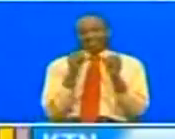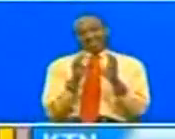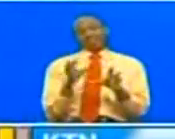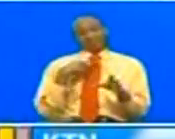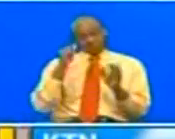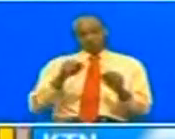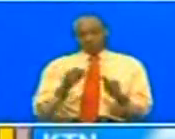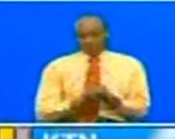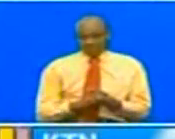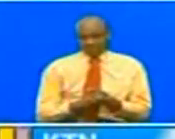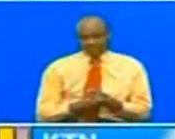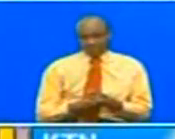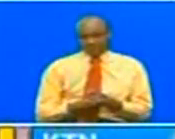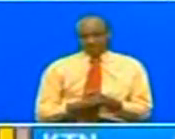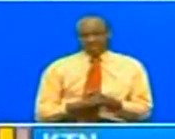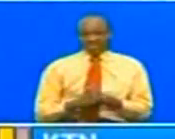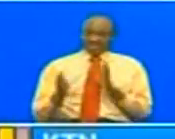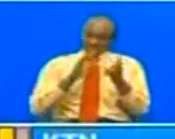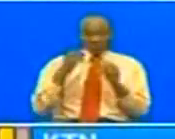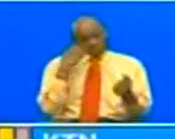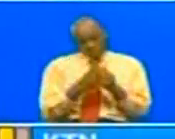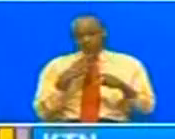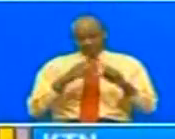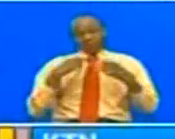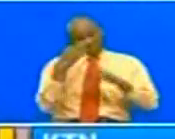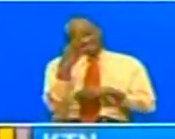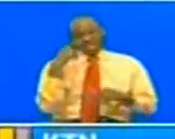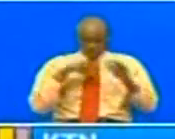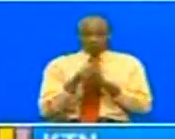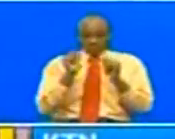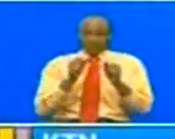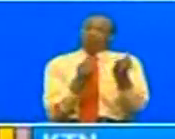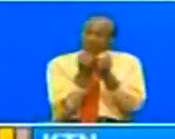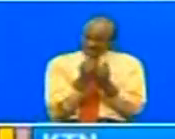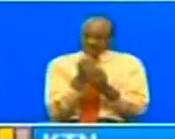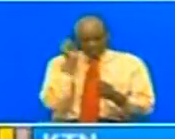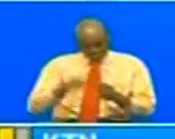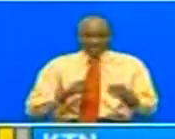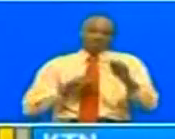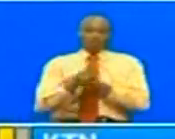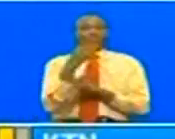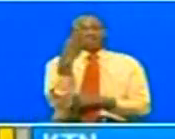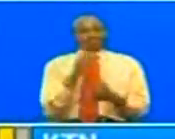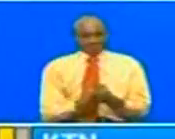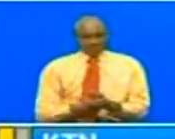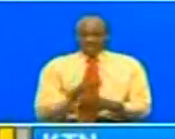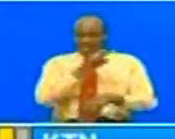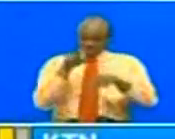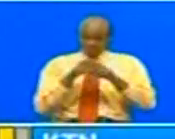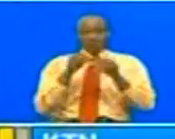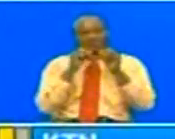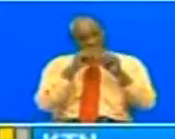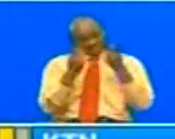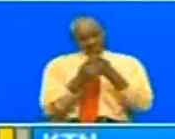moment. It seems hard, but we'll get the 3 goals coming on Saturday. The national team head coach is